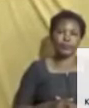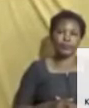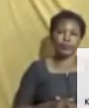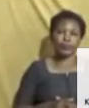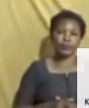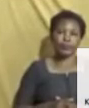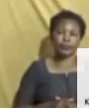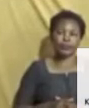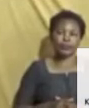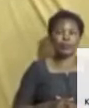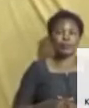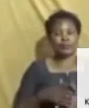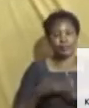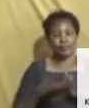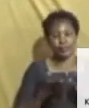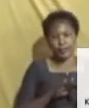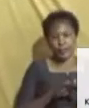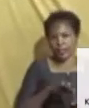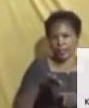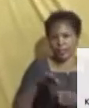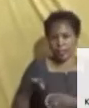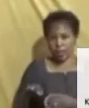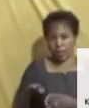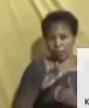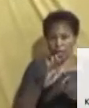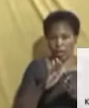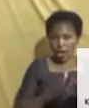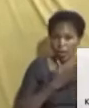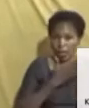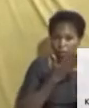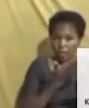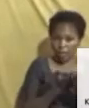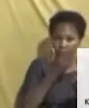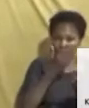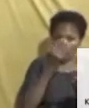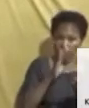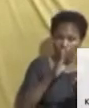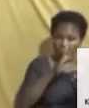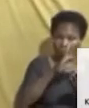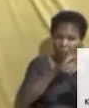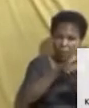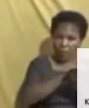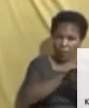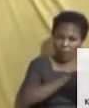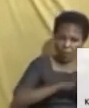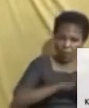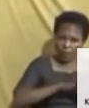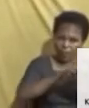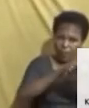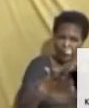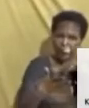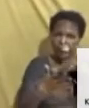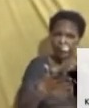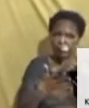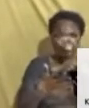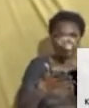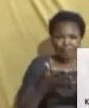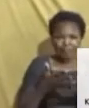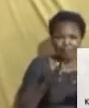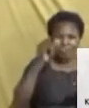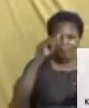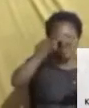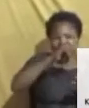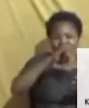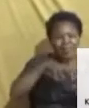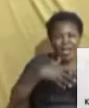What is the extent of the application of the basic structure to the Kenyan Constitution? Let us look at